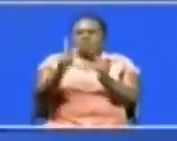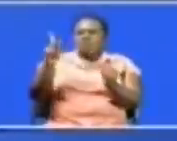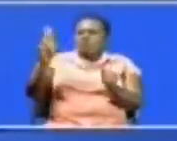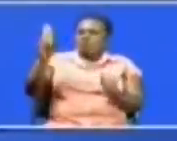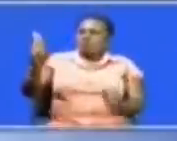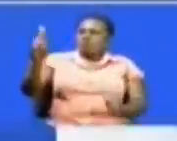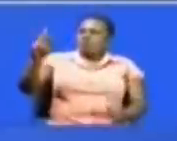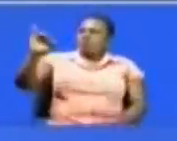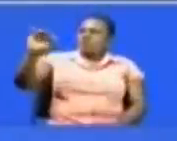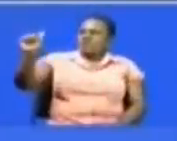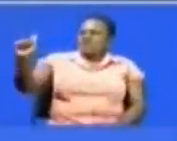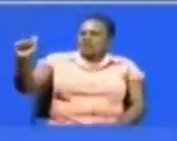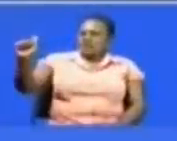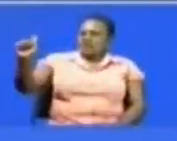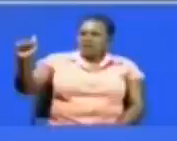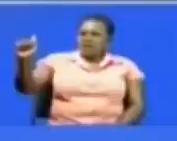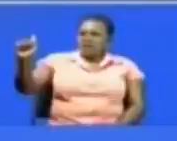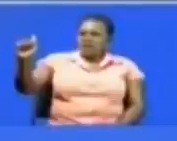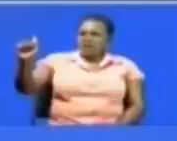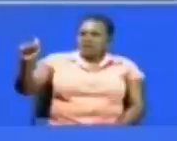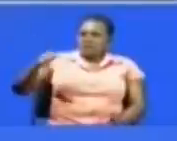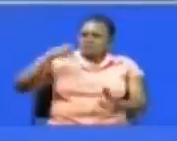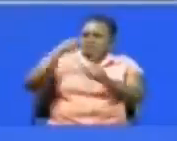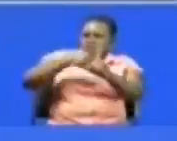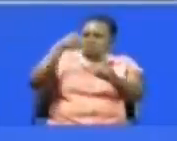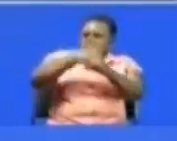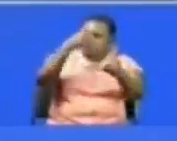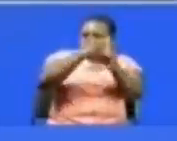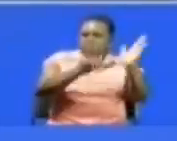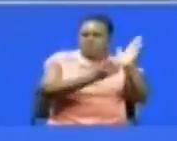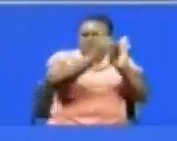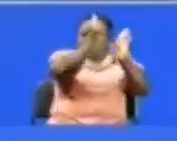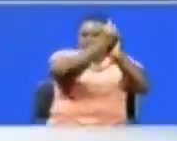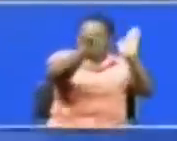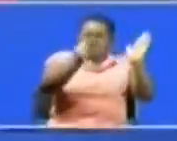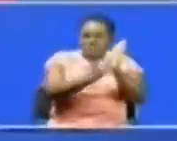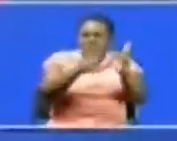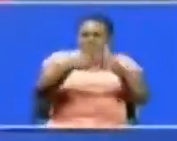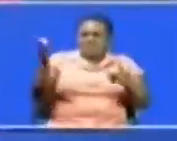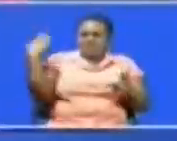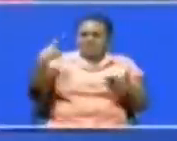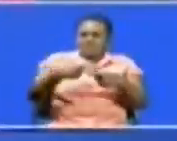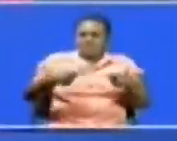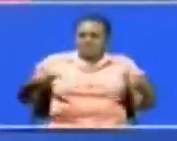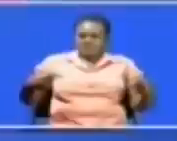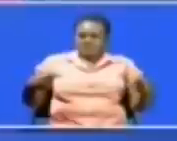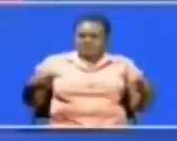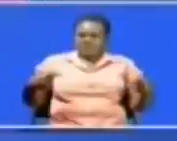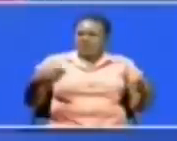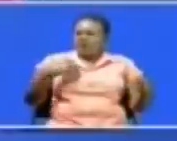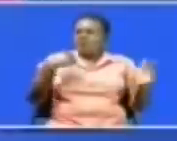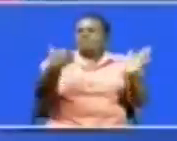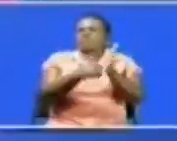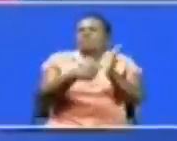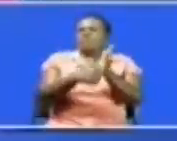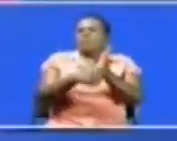was advancing our development agenda as we had begun it last year. Mm-hmm. We only have a problem